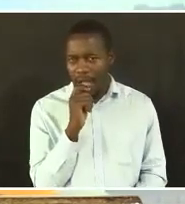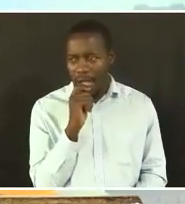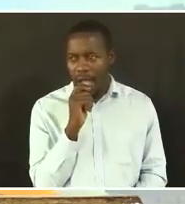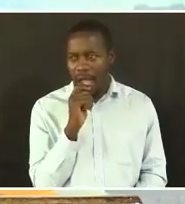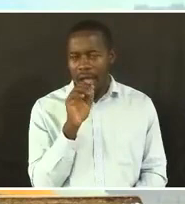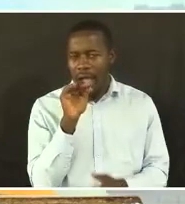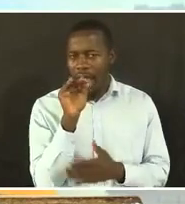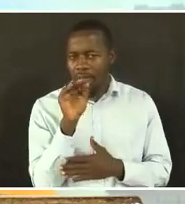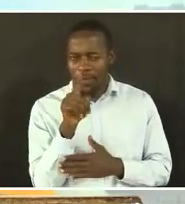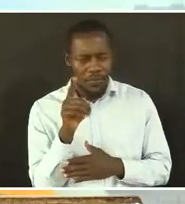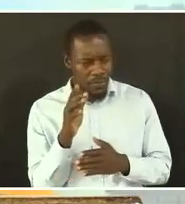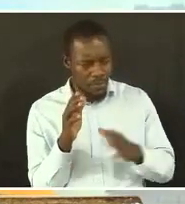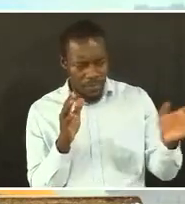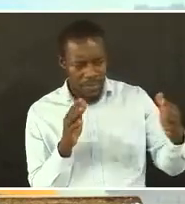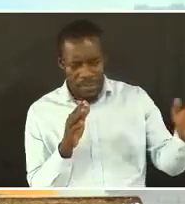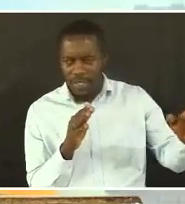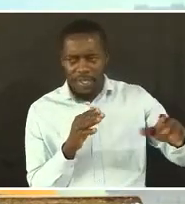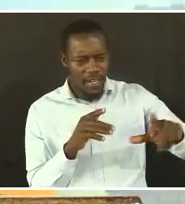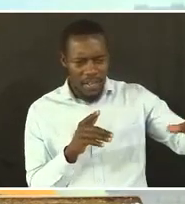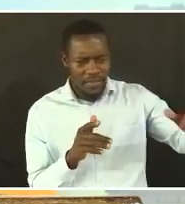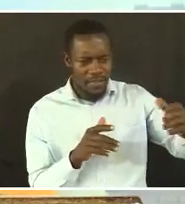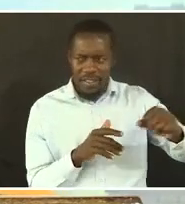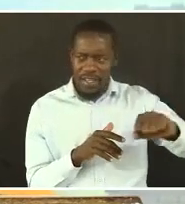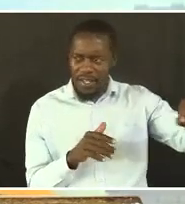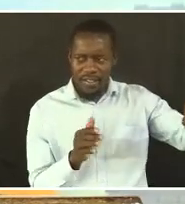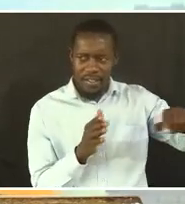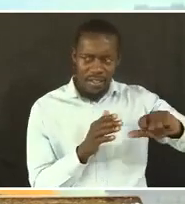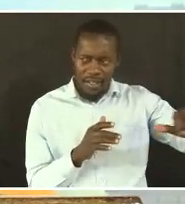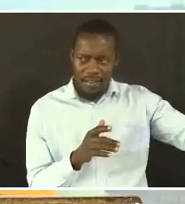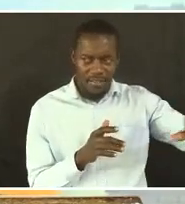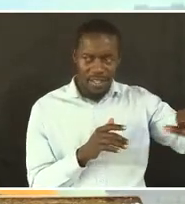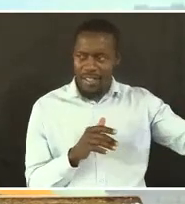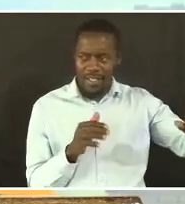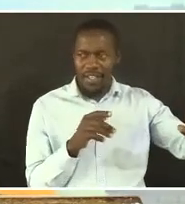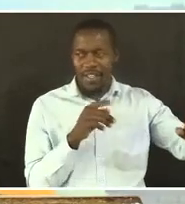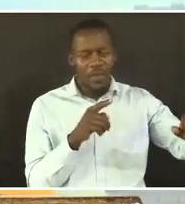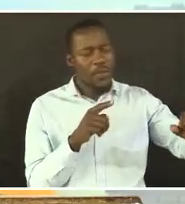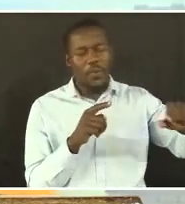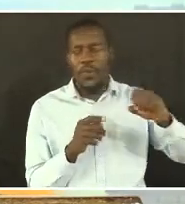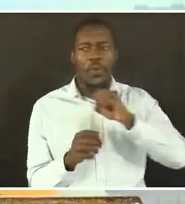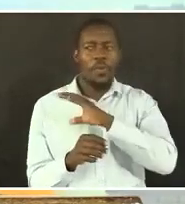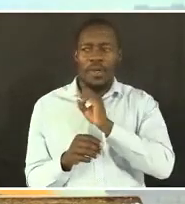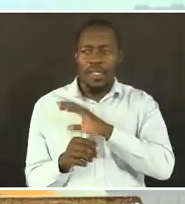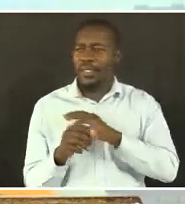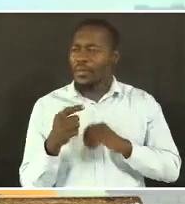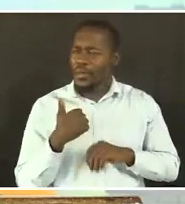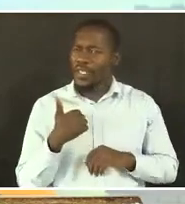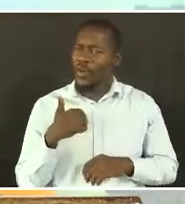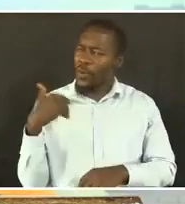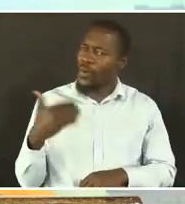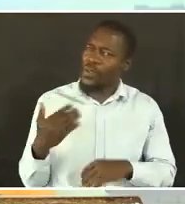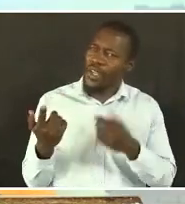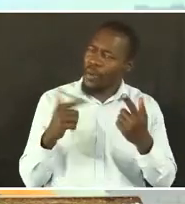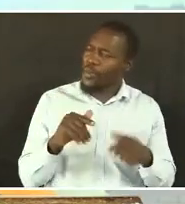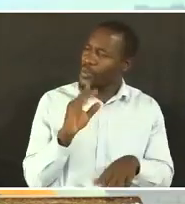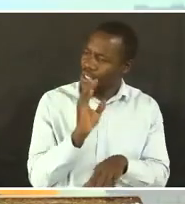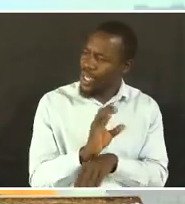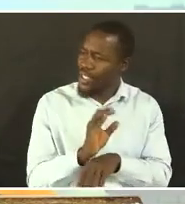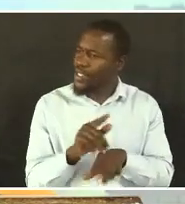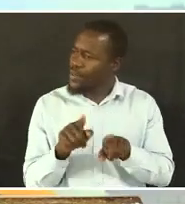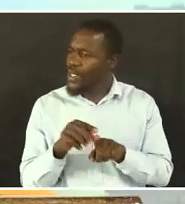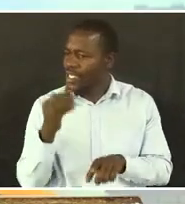didn't see you feeding the hungry. I didn't see you clothing the naked. I did not see you visiting the sick. Depart from